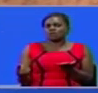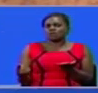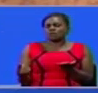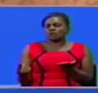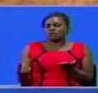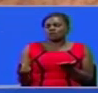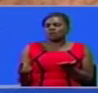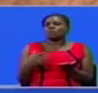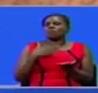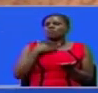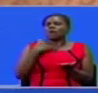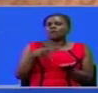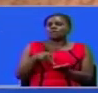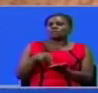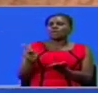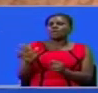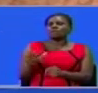tupate pay kamili